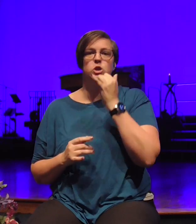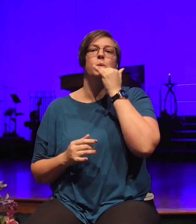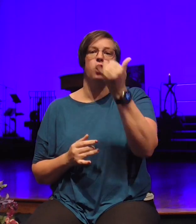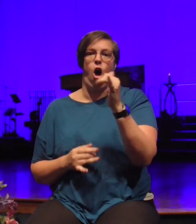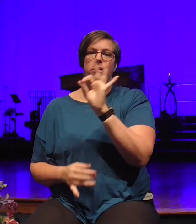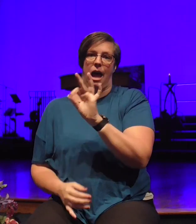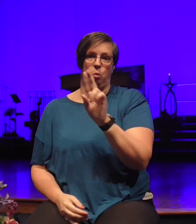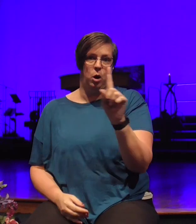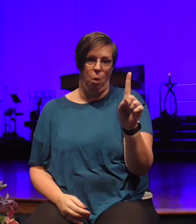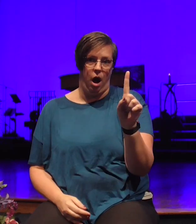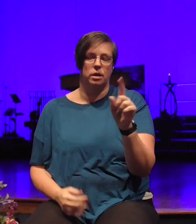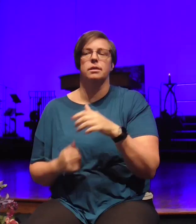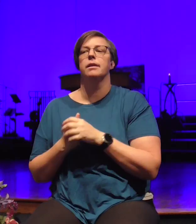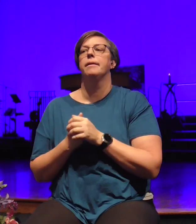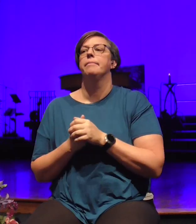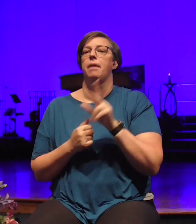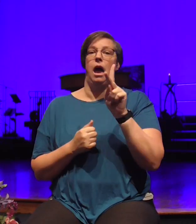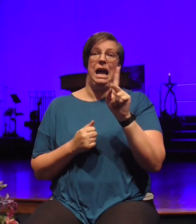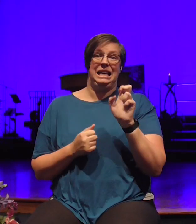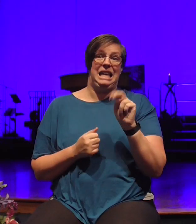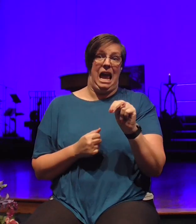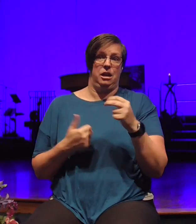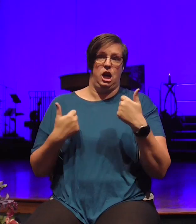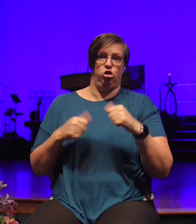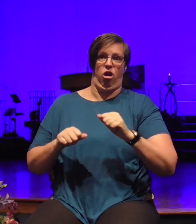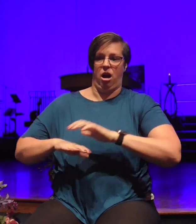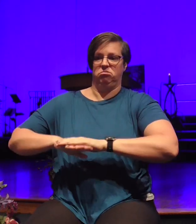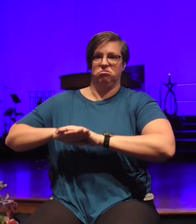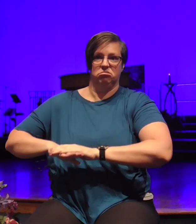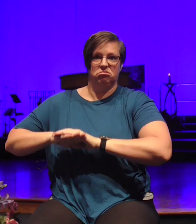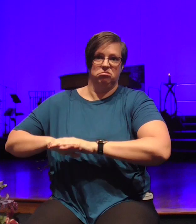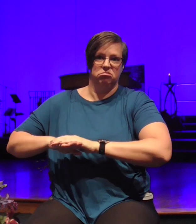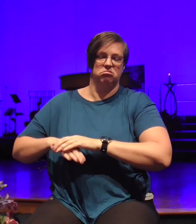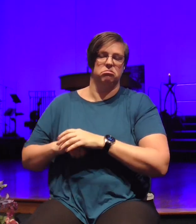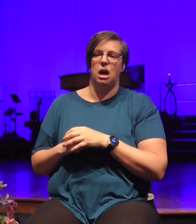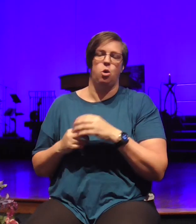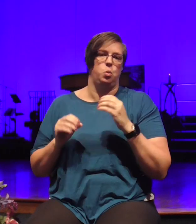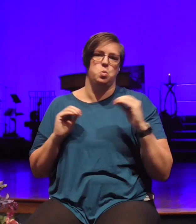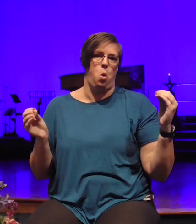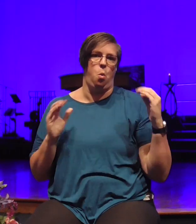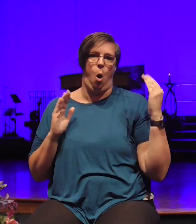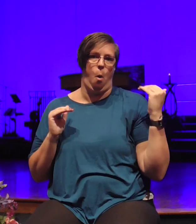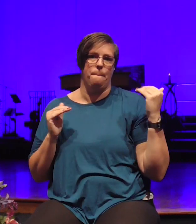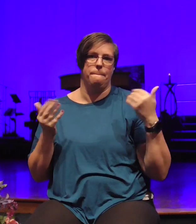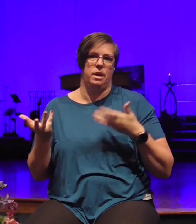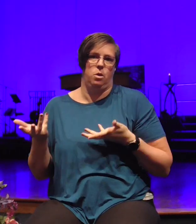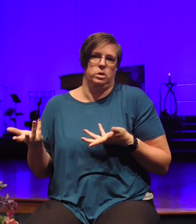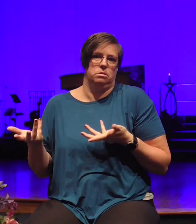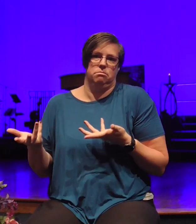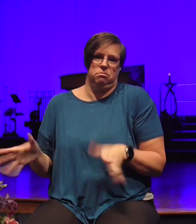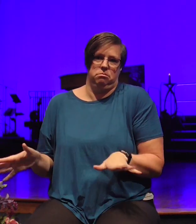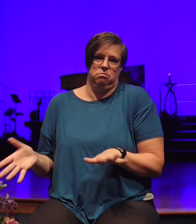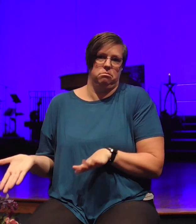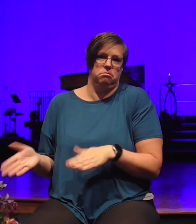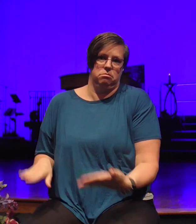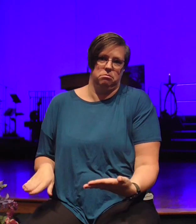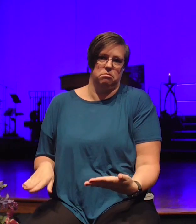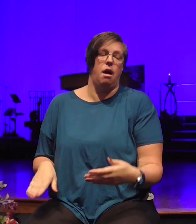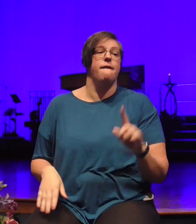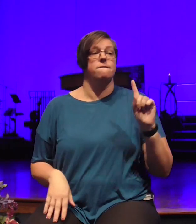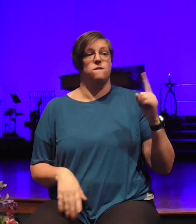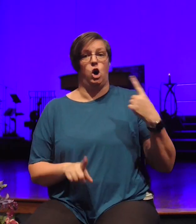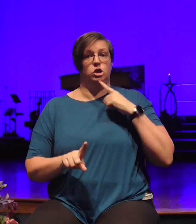and Ken tried to revive him, and there was no hope. He was gone. And first